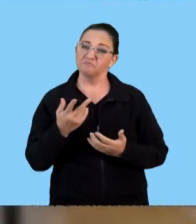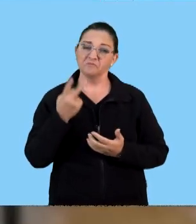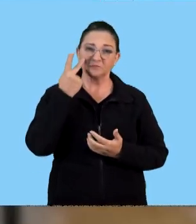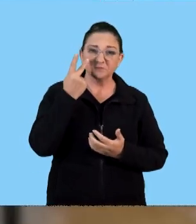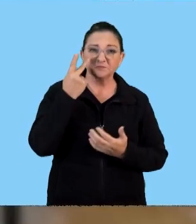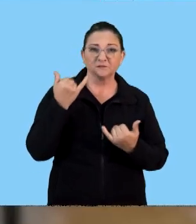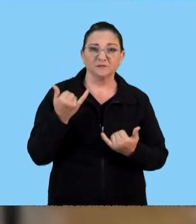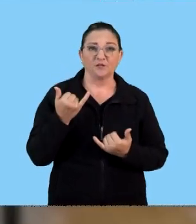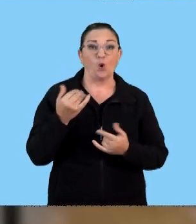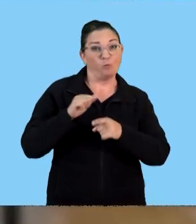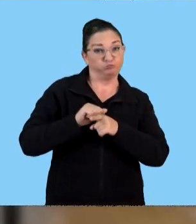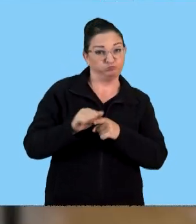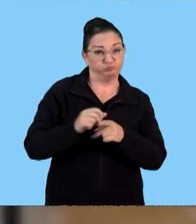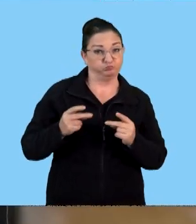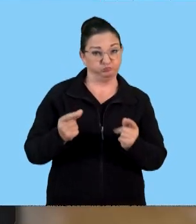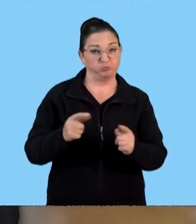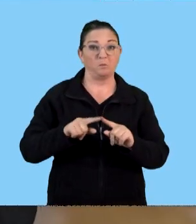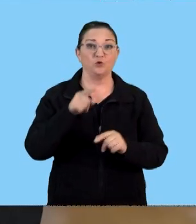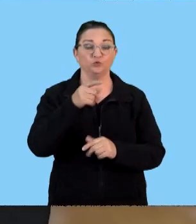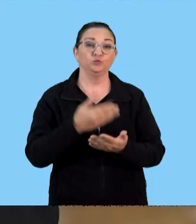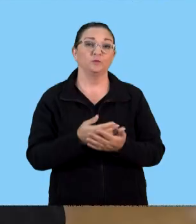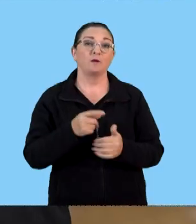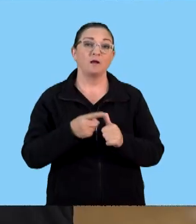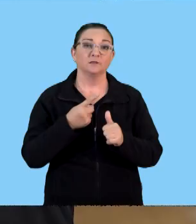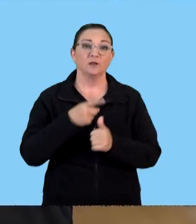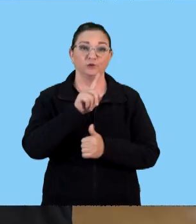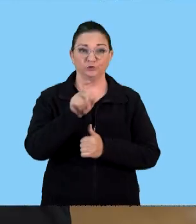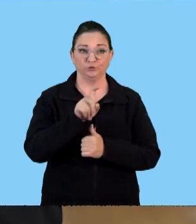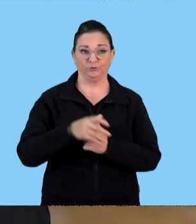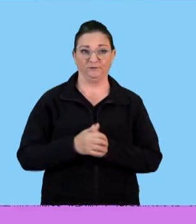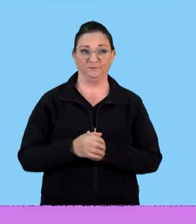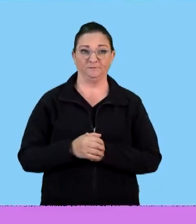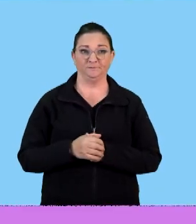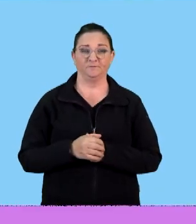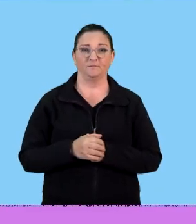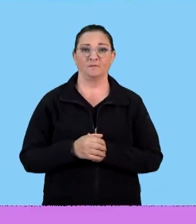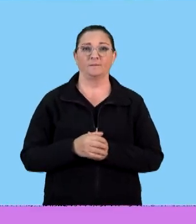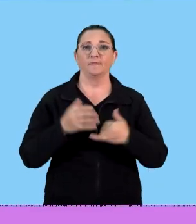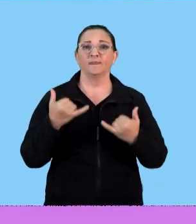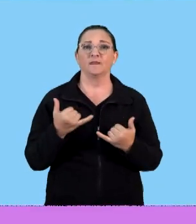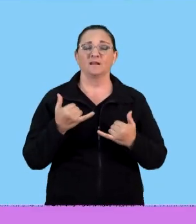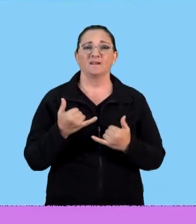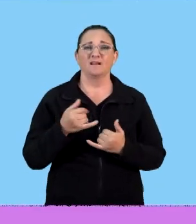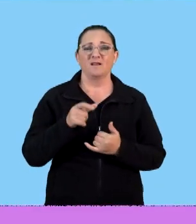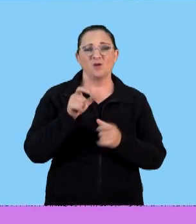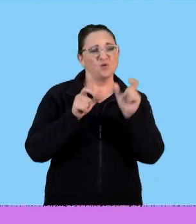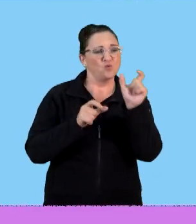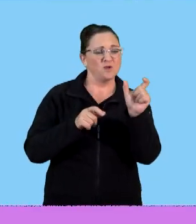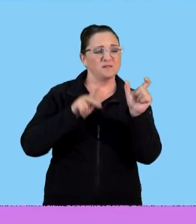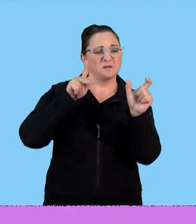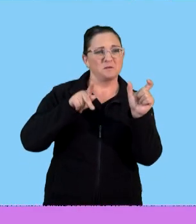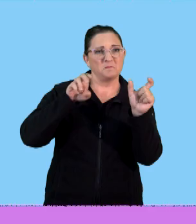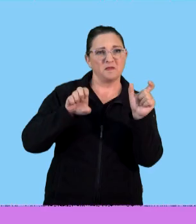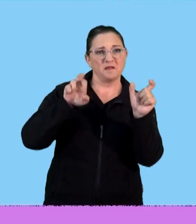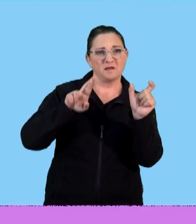do a quick practice, all right? And I want you to answer these questions with me. So the first question here says, define